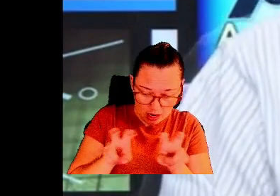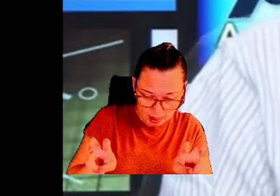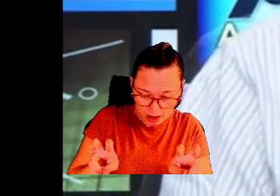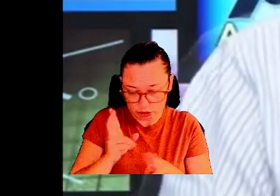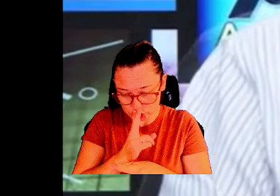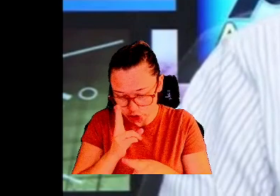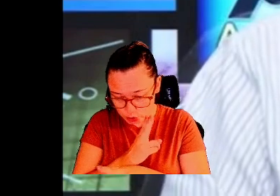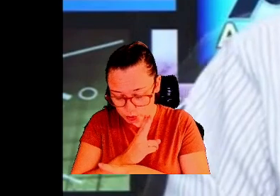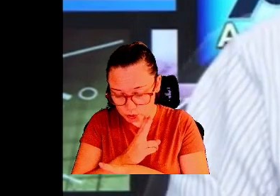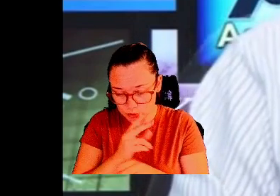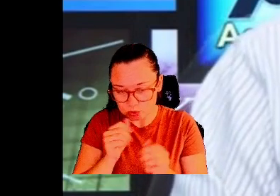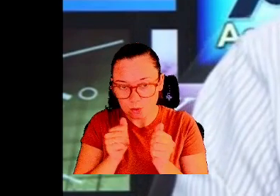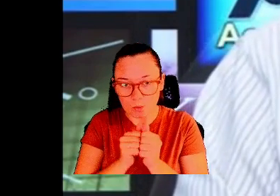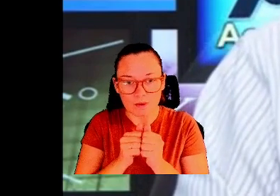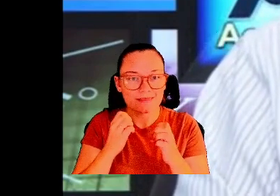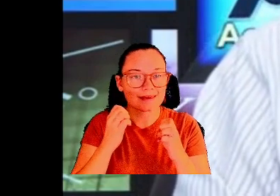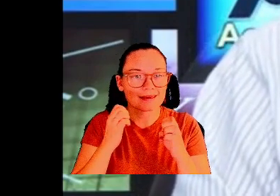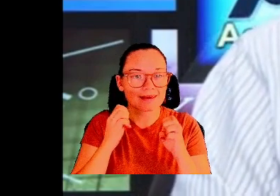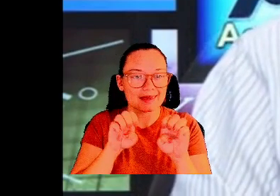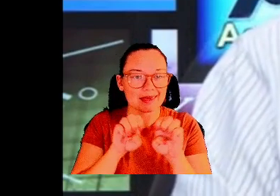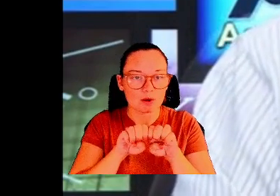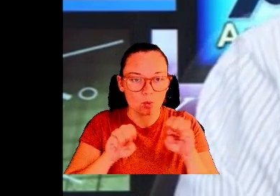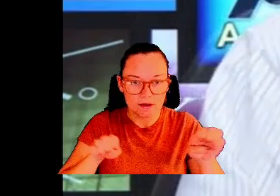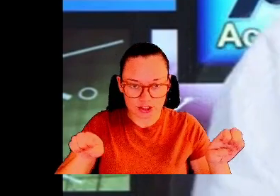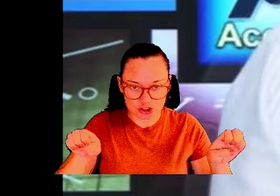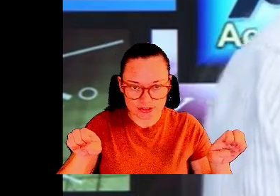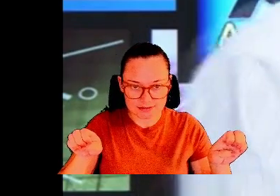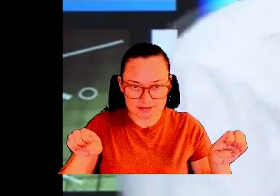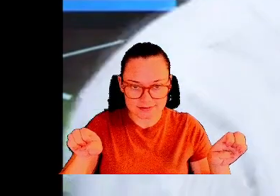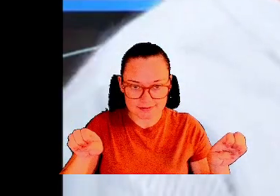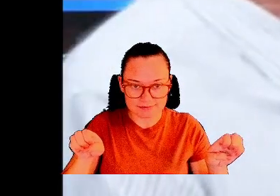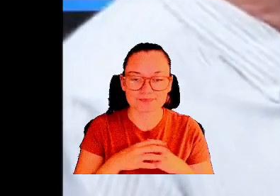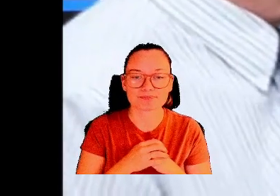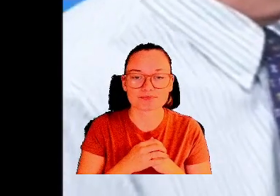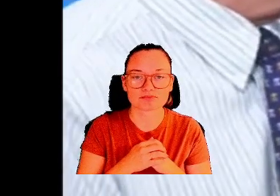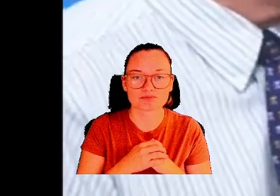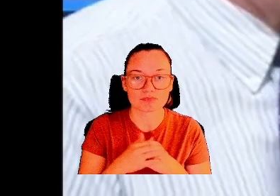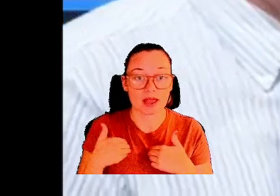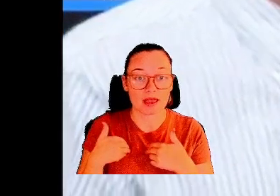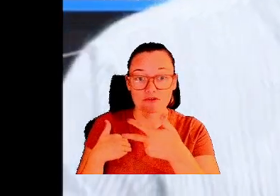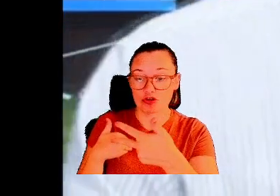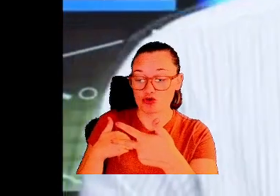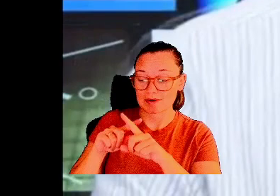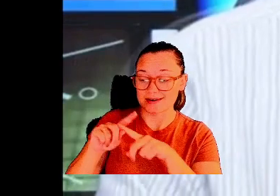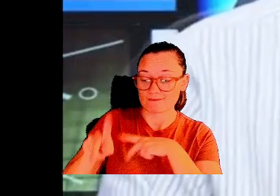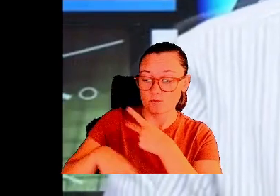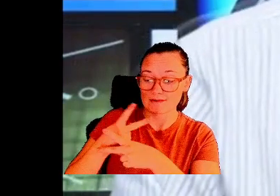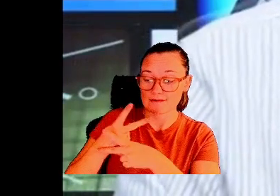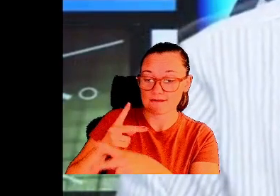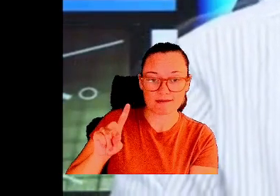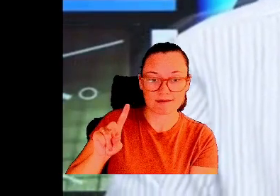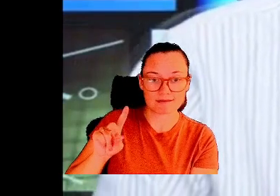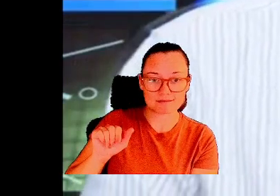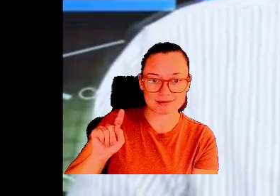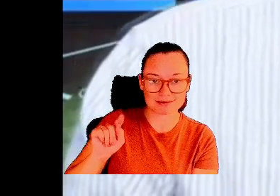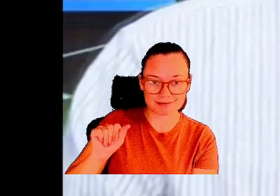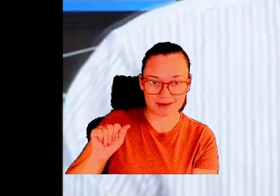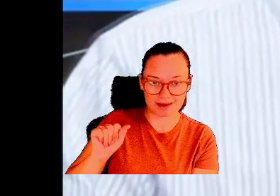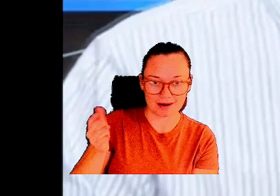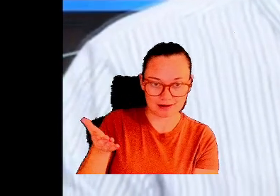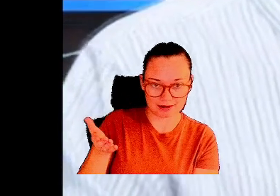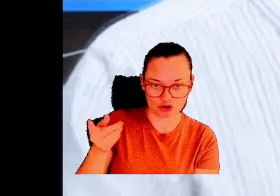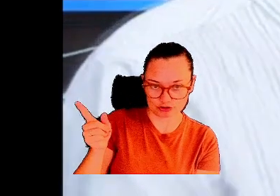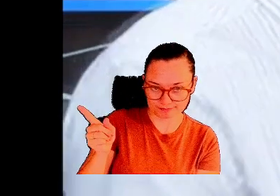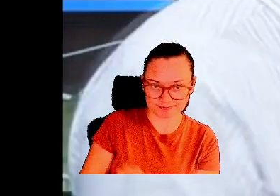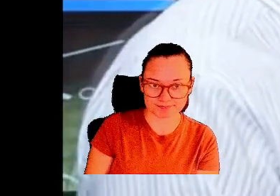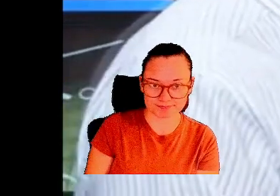equations. And I've put 3 sets of data up here on the board. And the thing is,